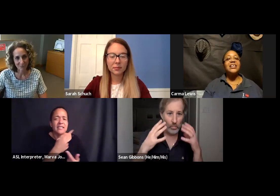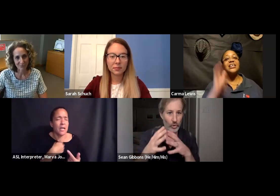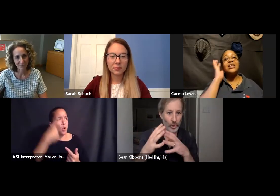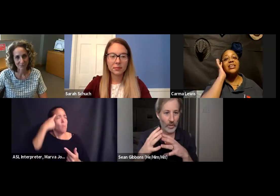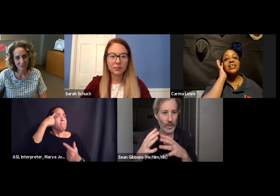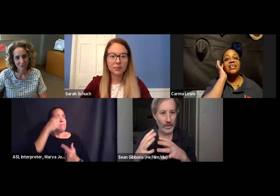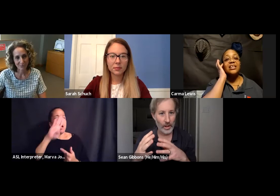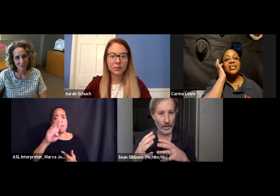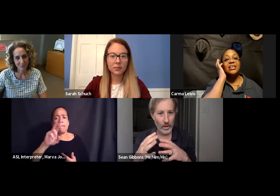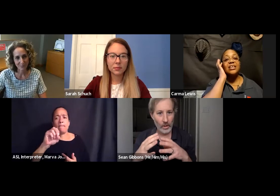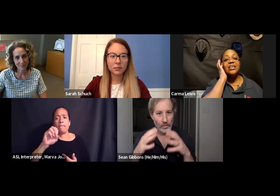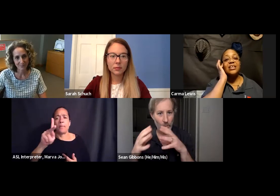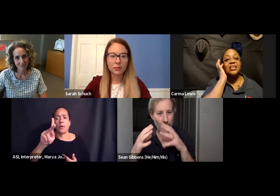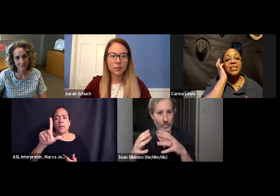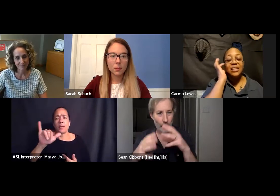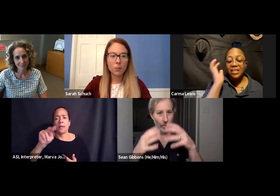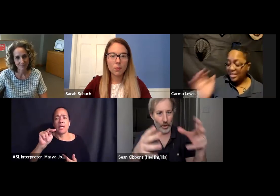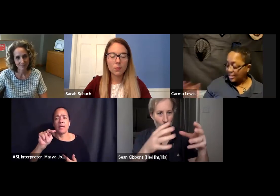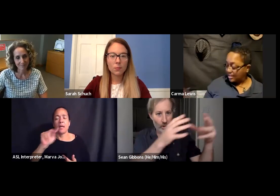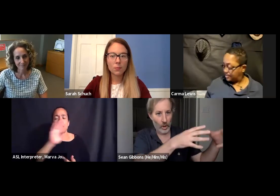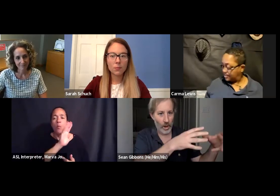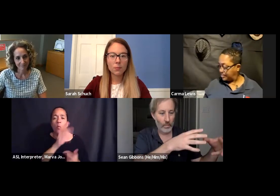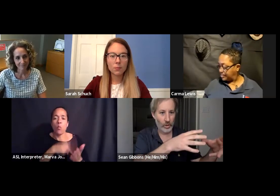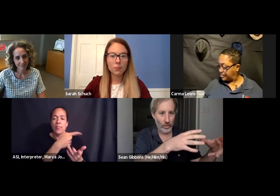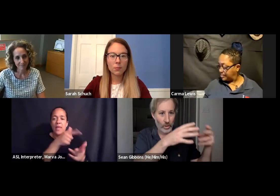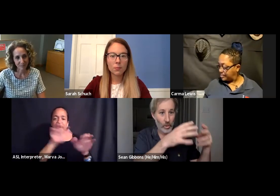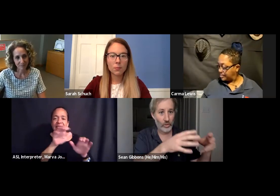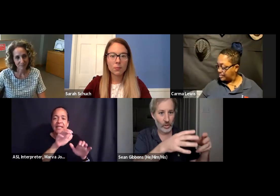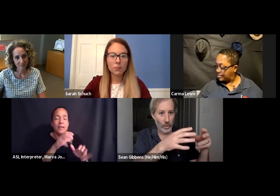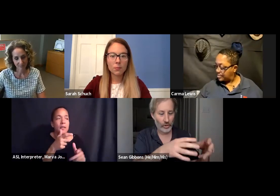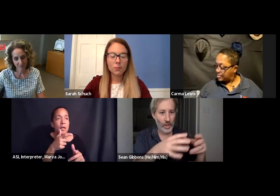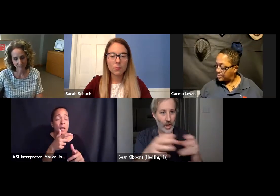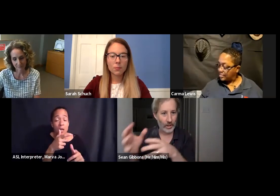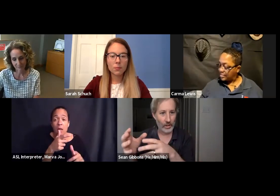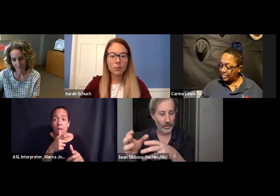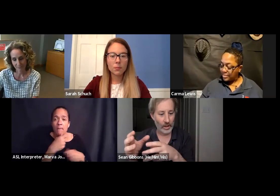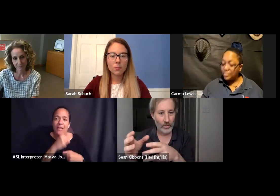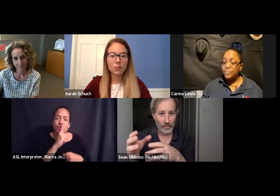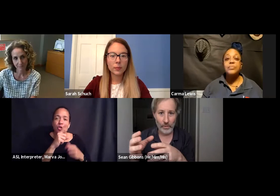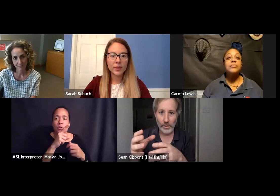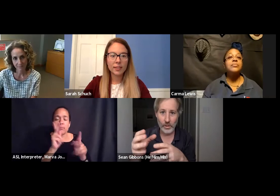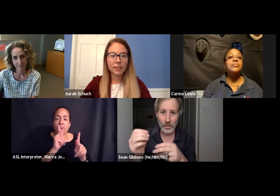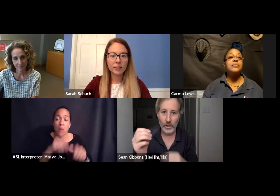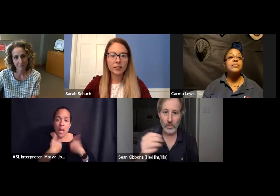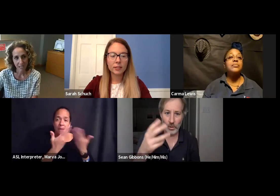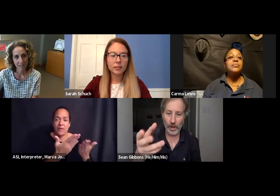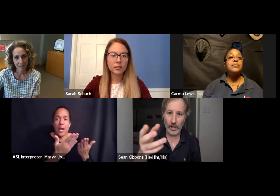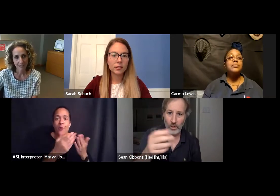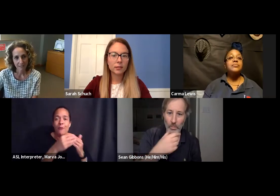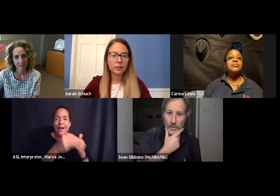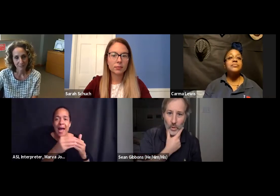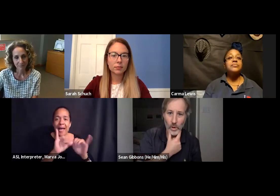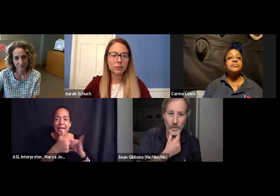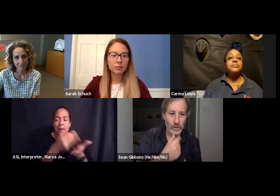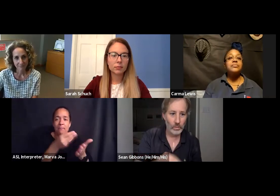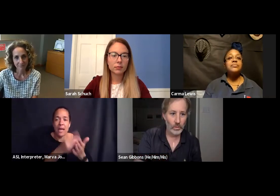work, their moonshot that they did, sort of similarly, where they wanted to go ahead and make sure that the residents were actually guiding the giving of funds. Were there any